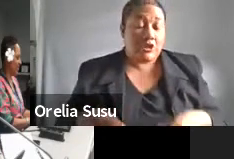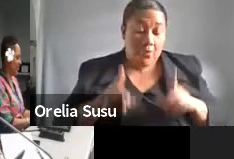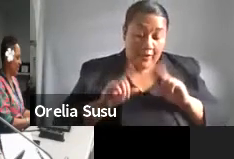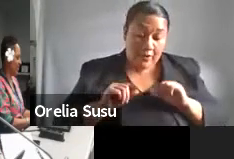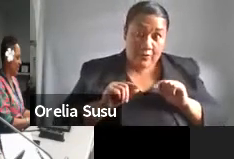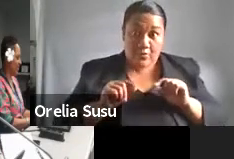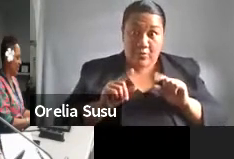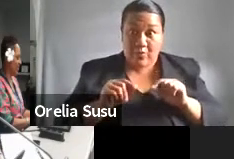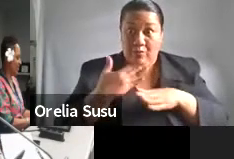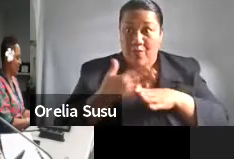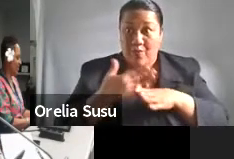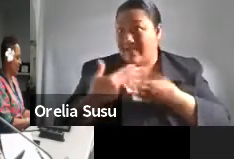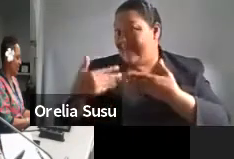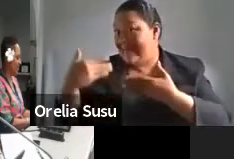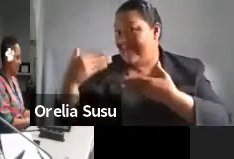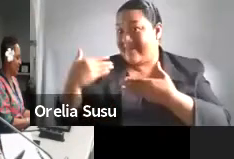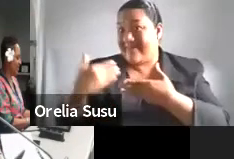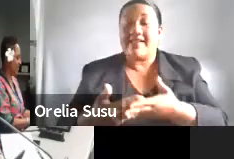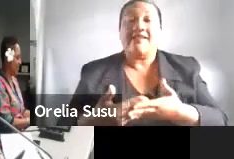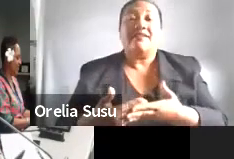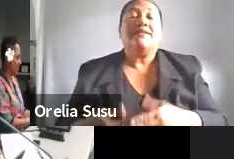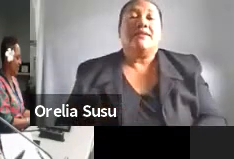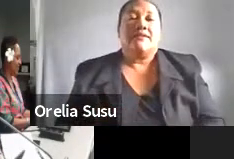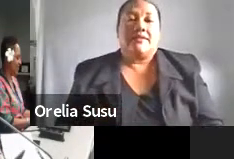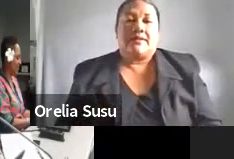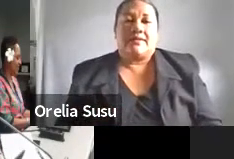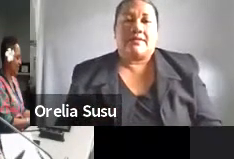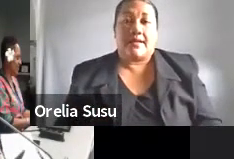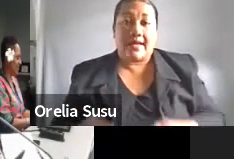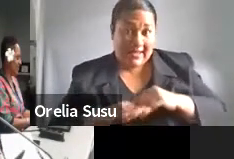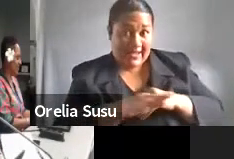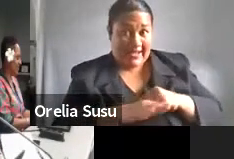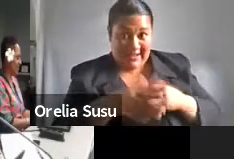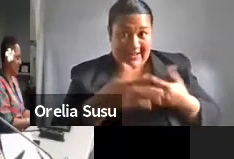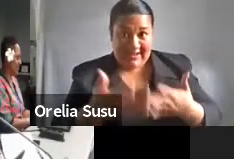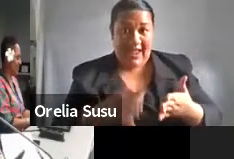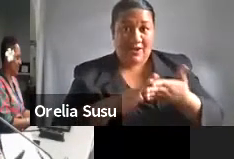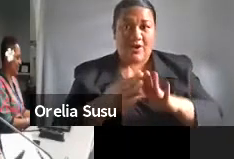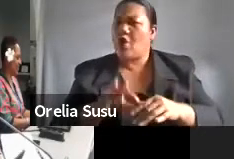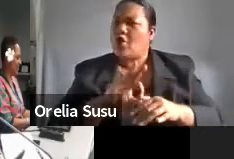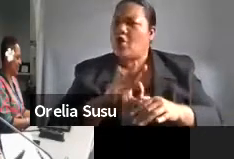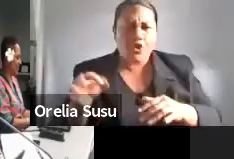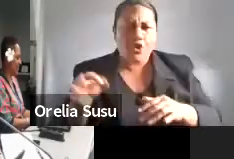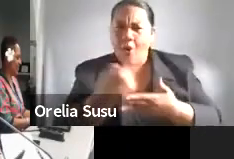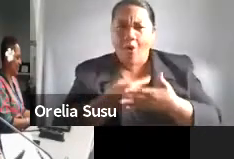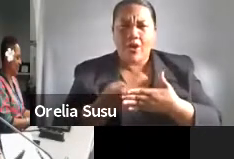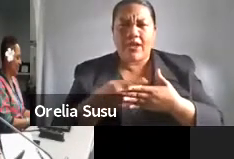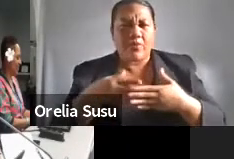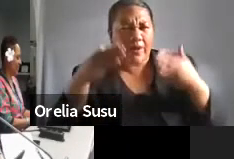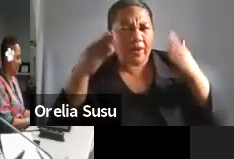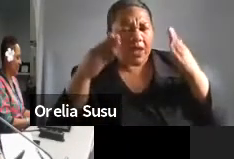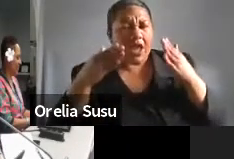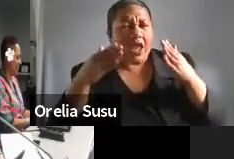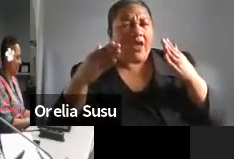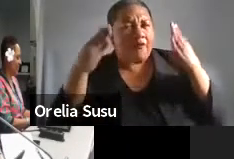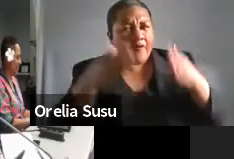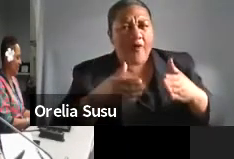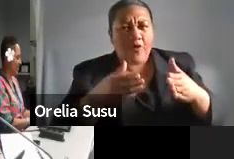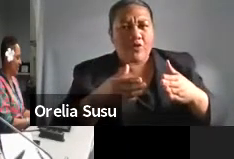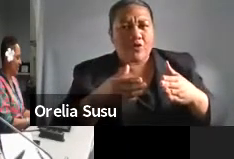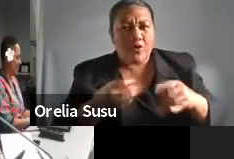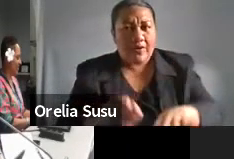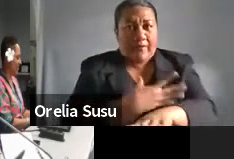represented in these kind of spaces. Not just about going in and influencing and sharing the work that we're doing, but really disrupting the place